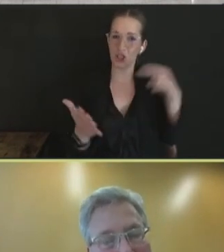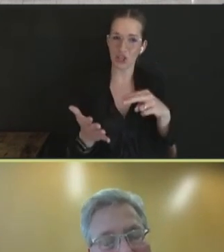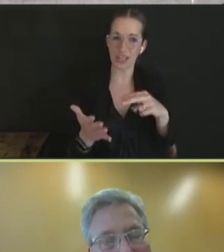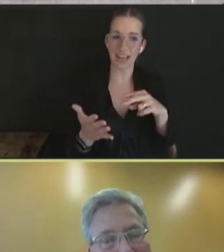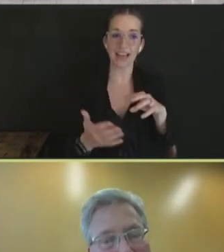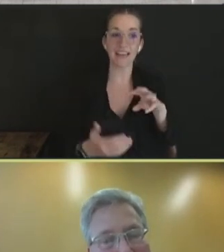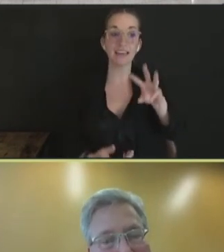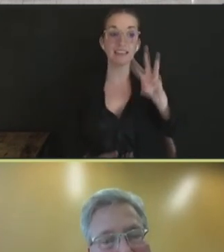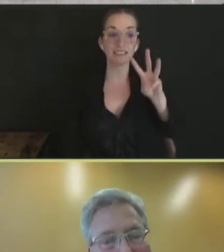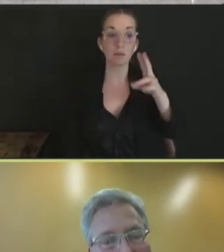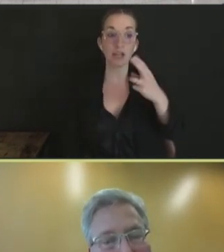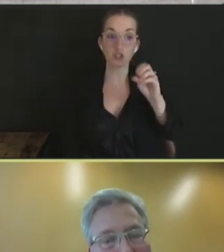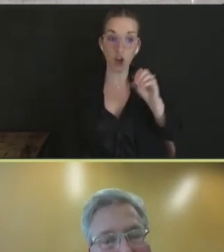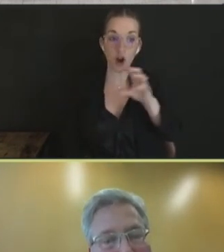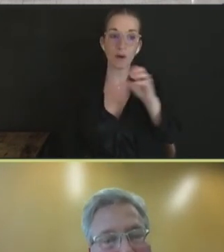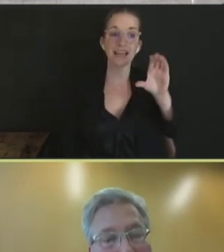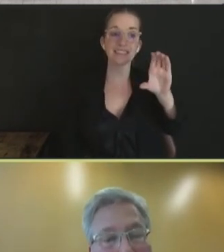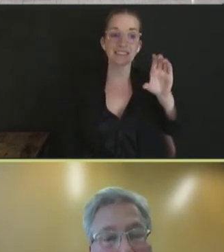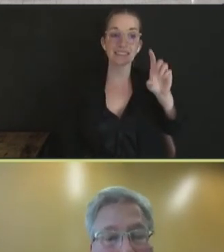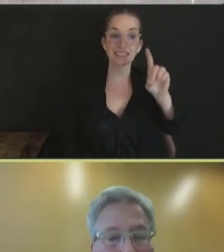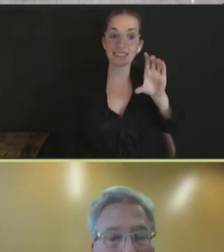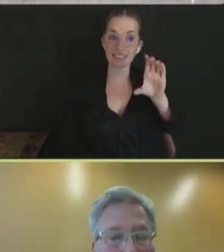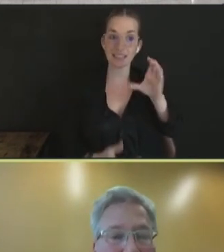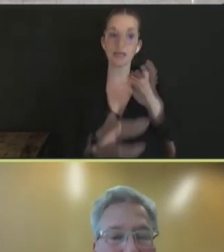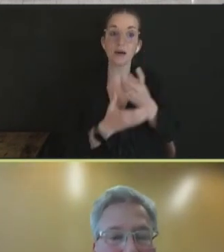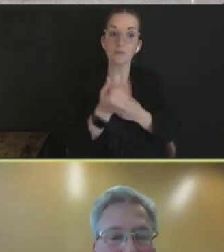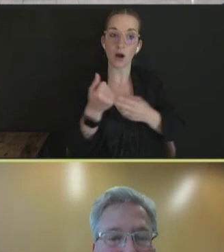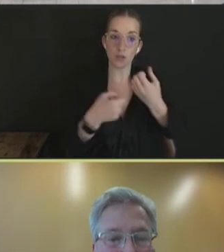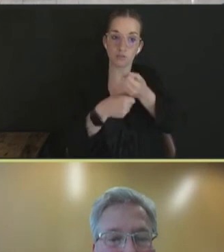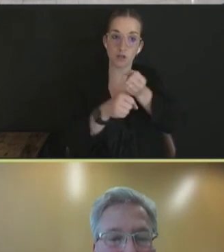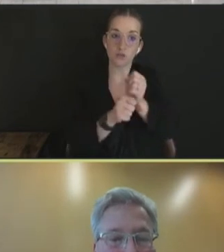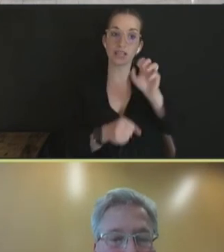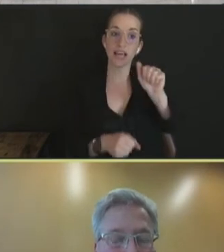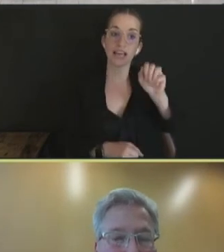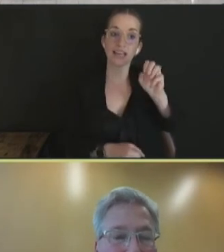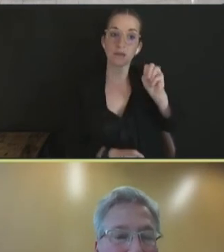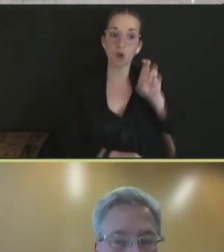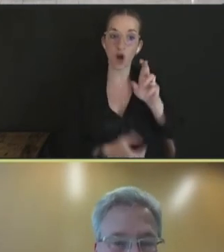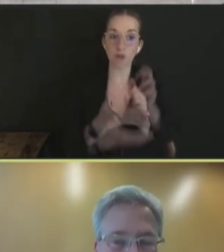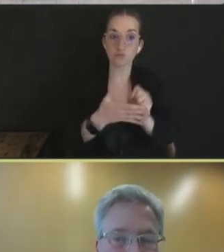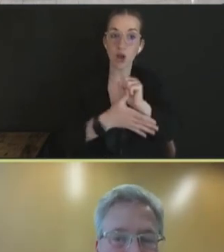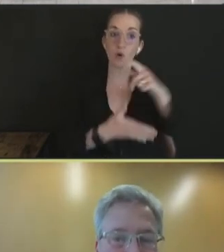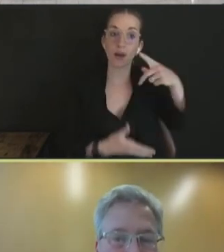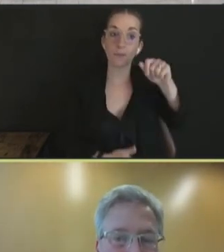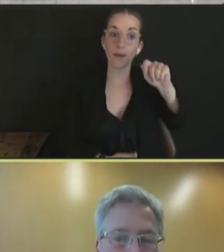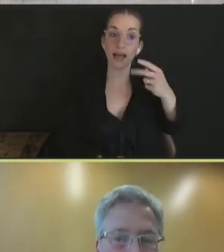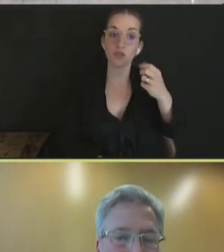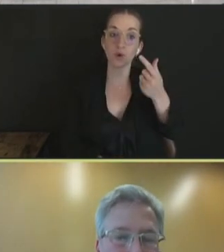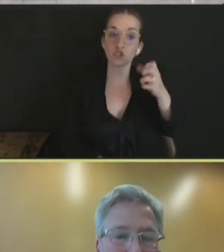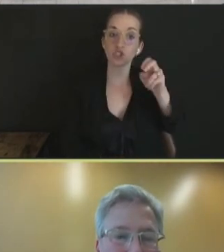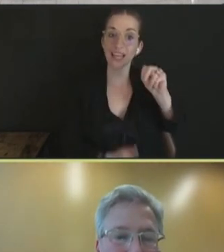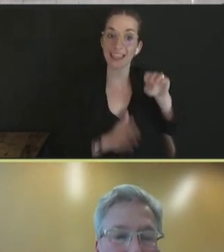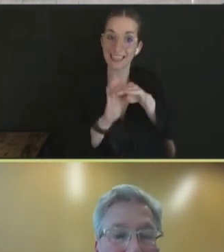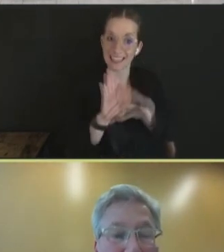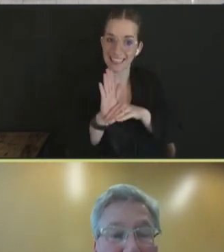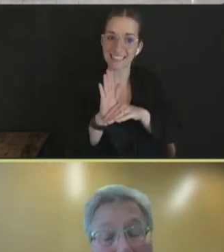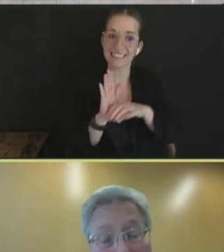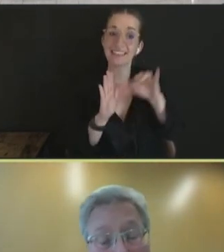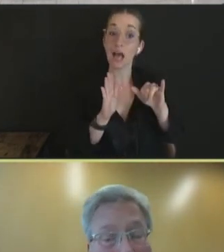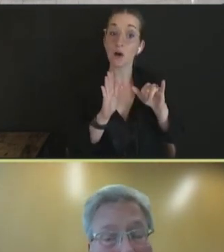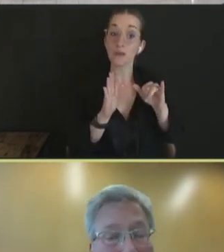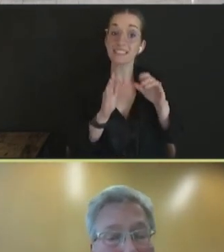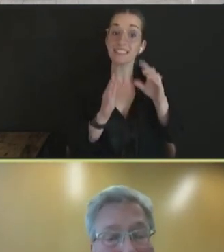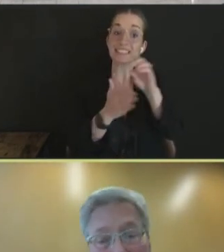and CDC both produced AMR priority pathogen lists, and these were designed to inform the development of